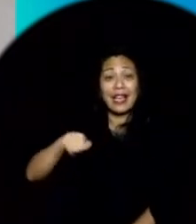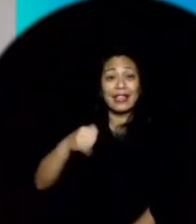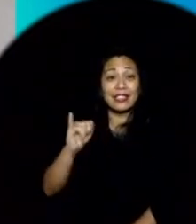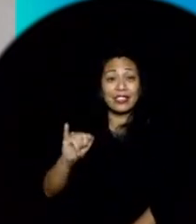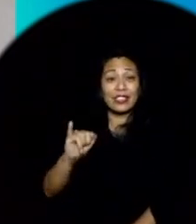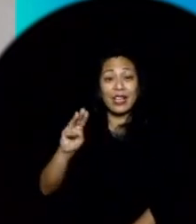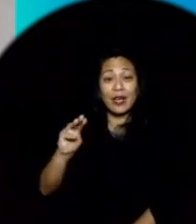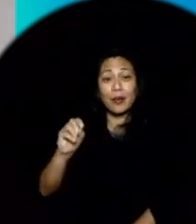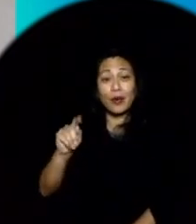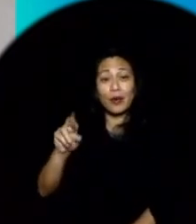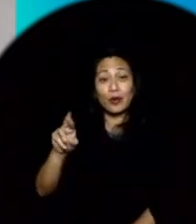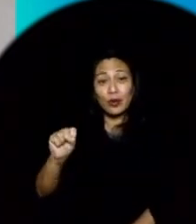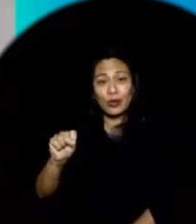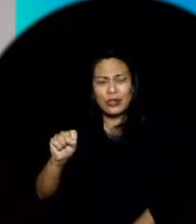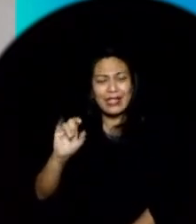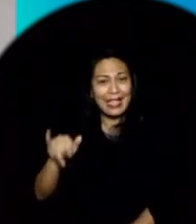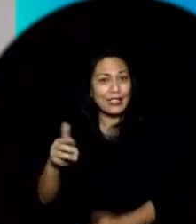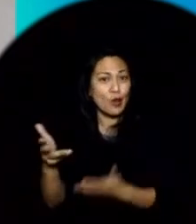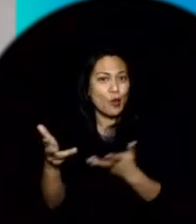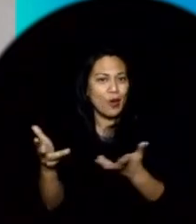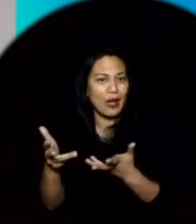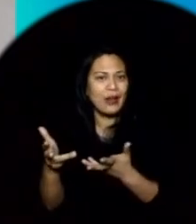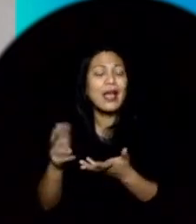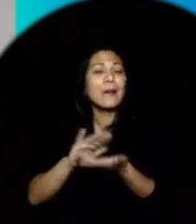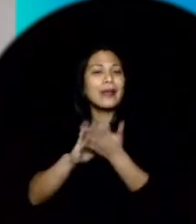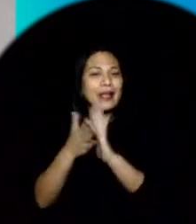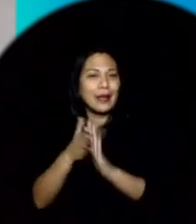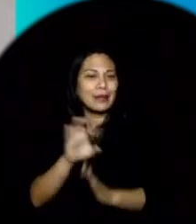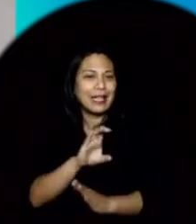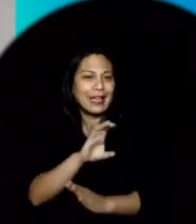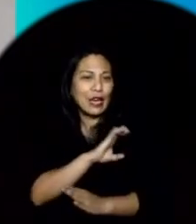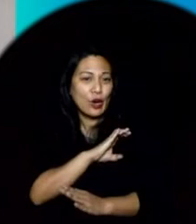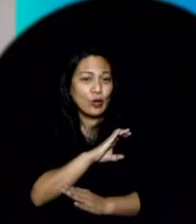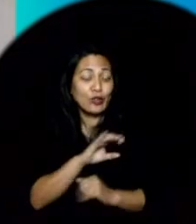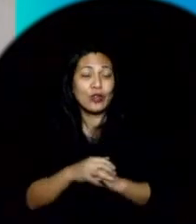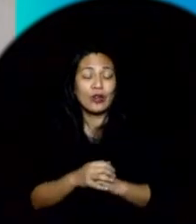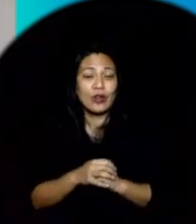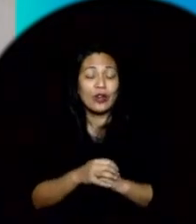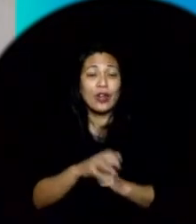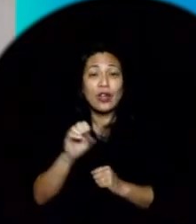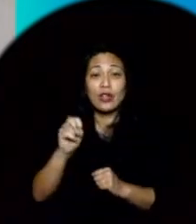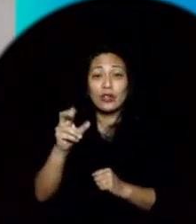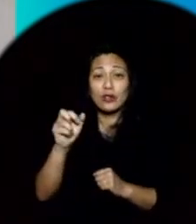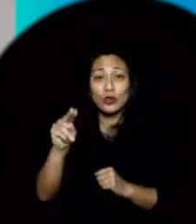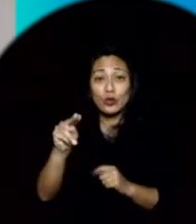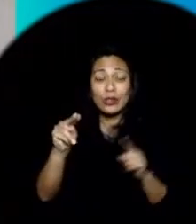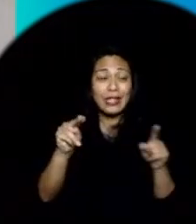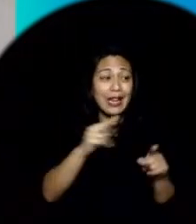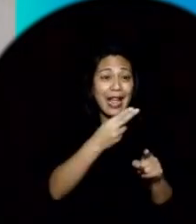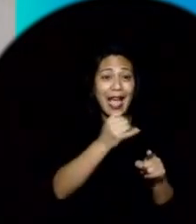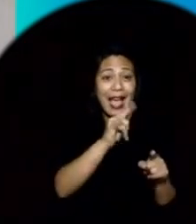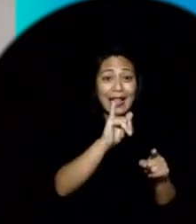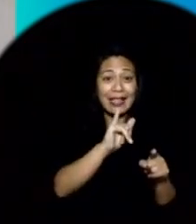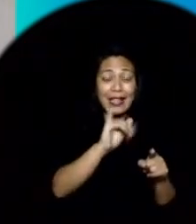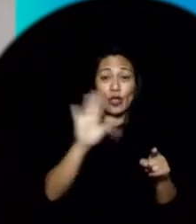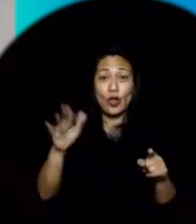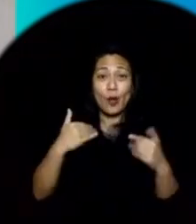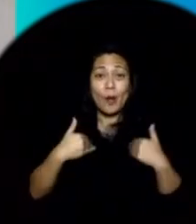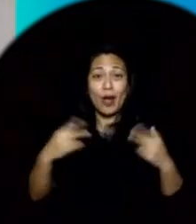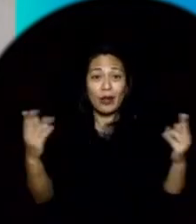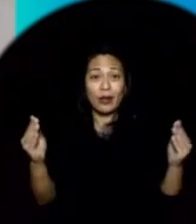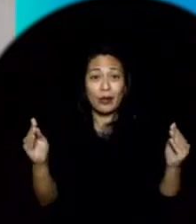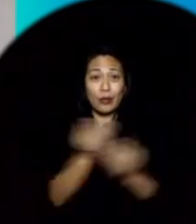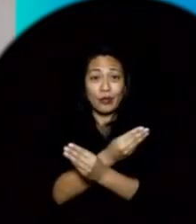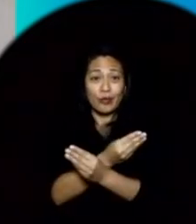a what that actually becomes a character. In Body Swap, Susan and Hallie exchange bodies in a